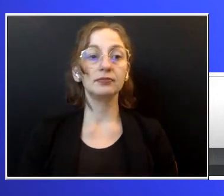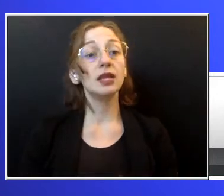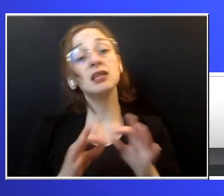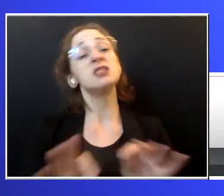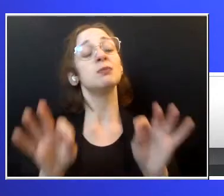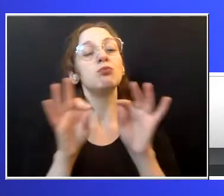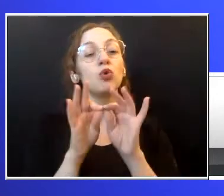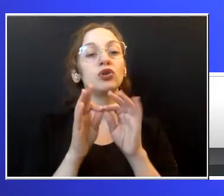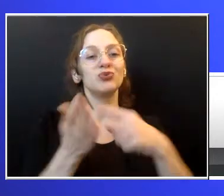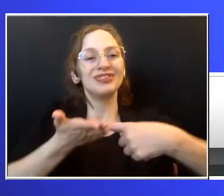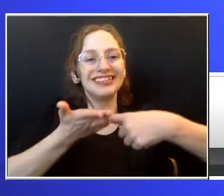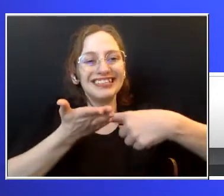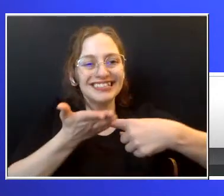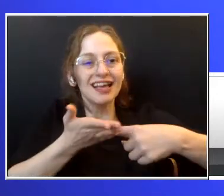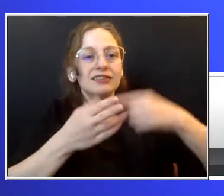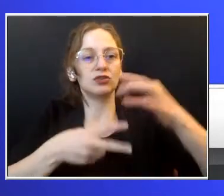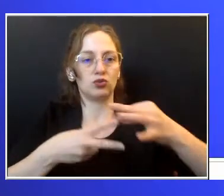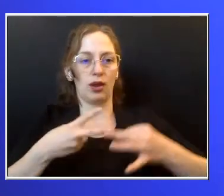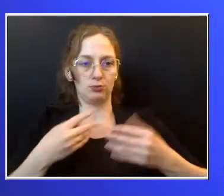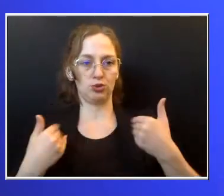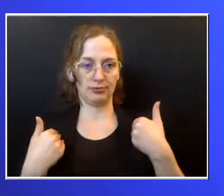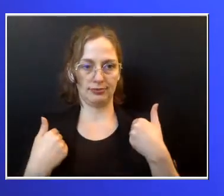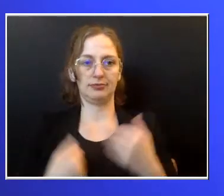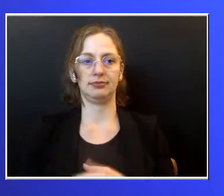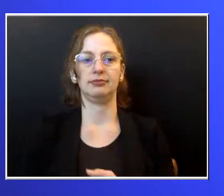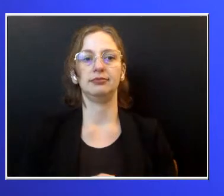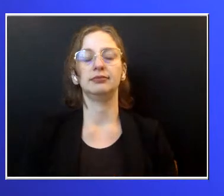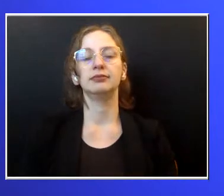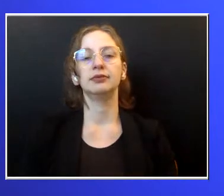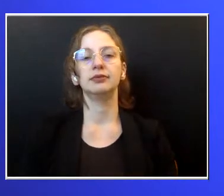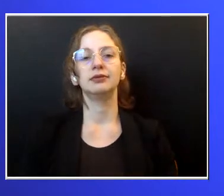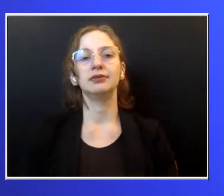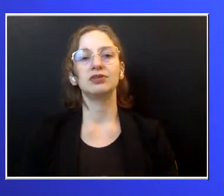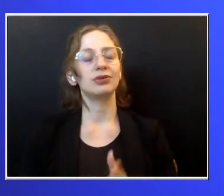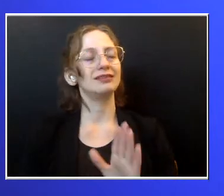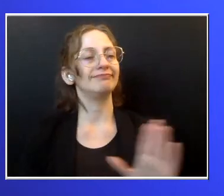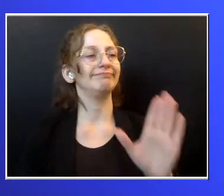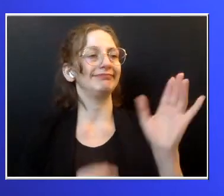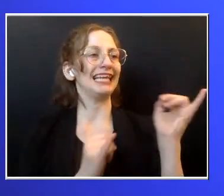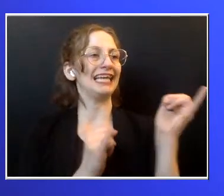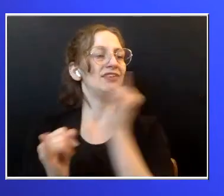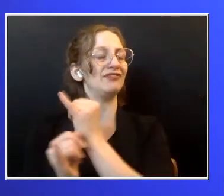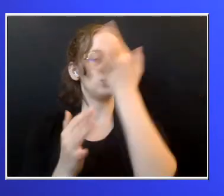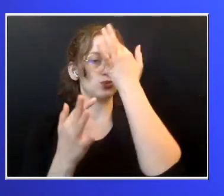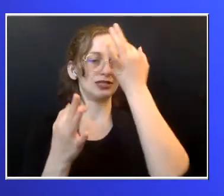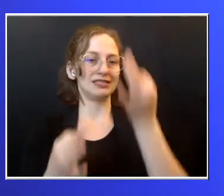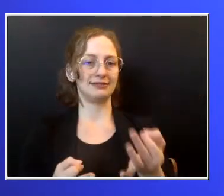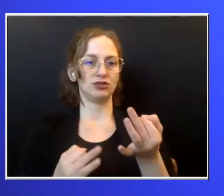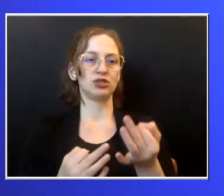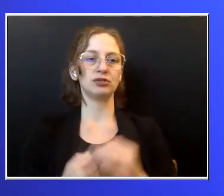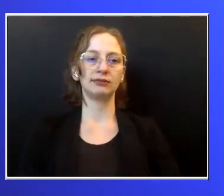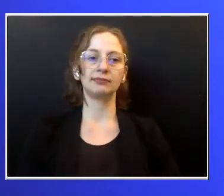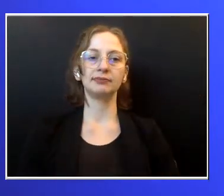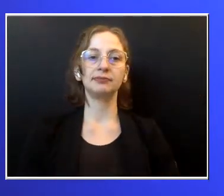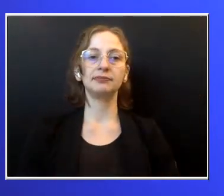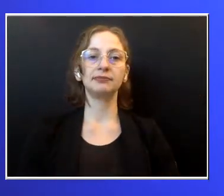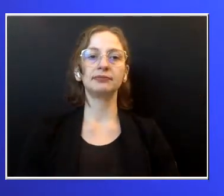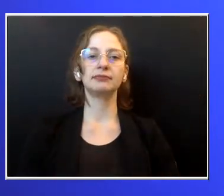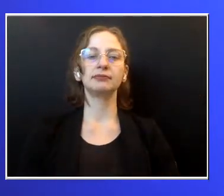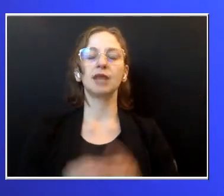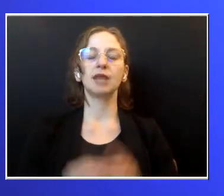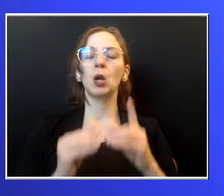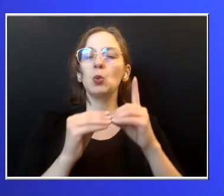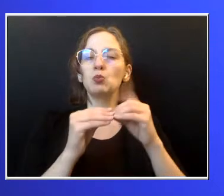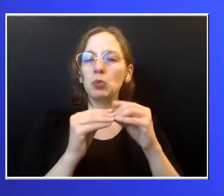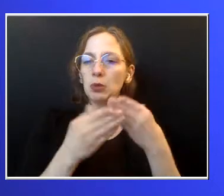so that it can be, you know, your choice as a woman. One extra thing that I'd just like to mention is